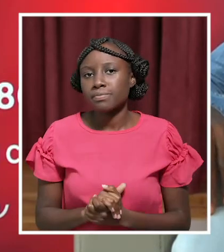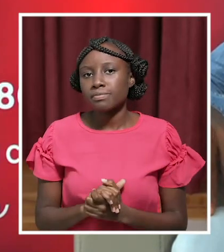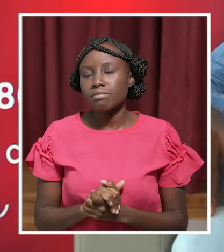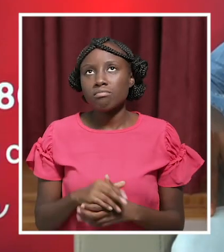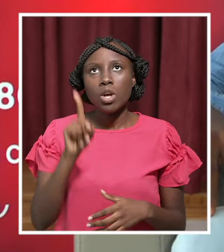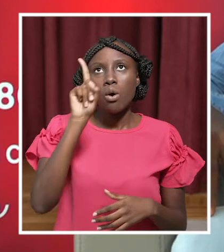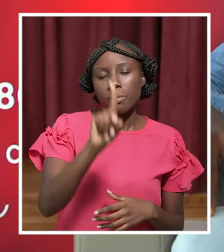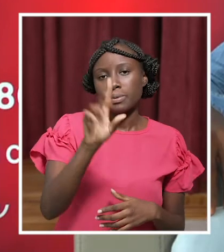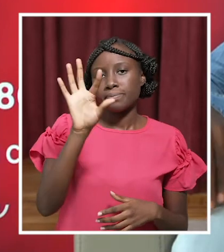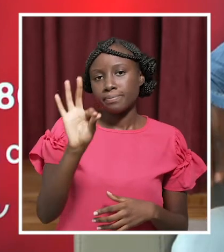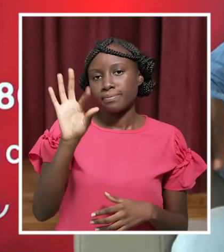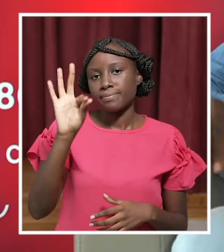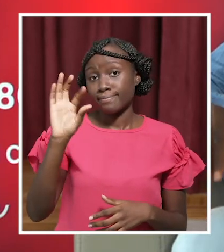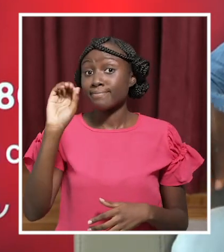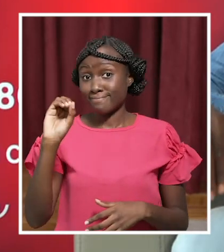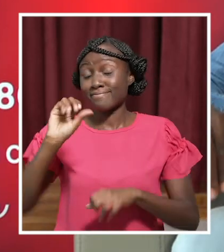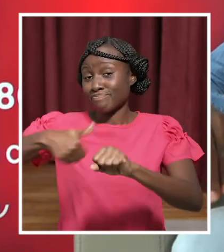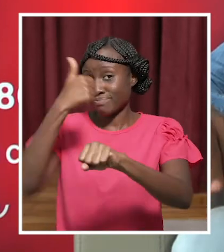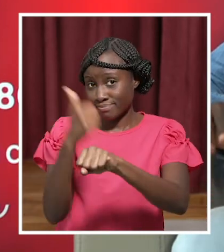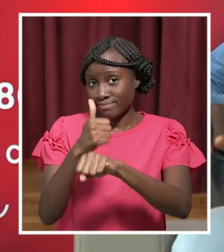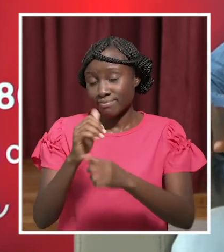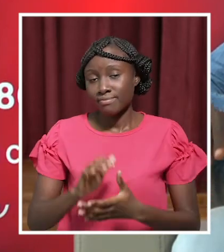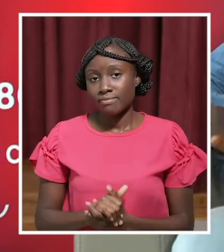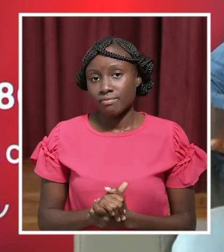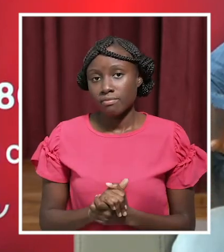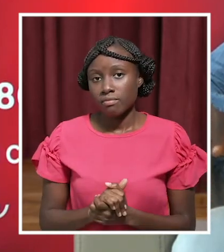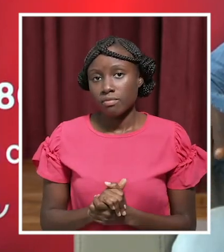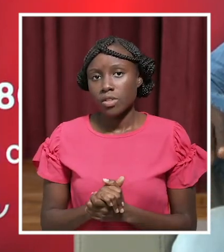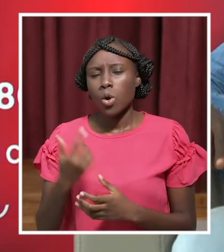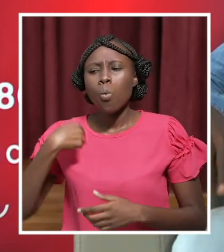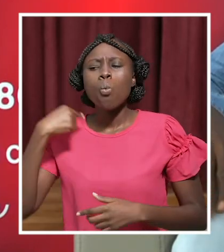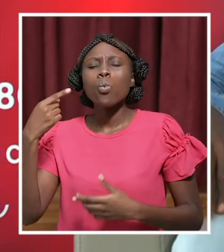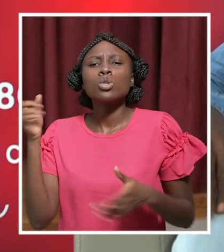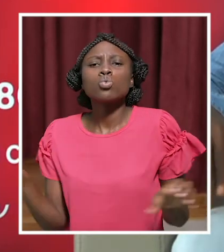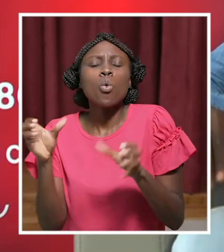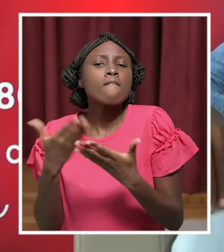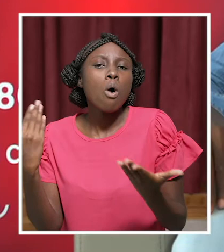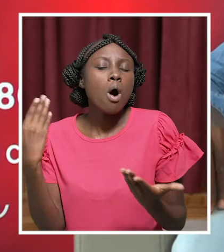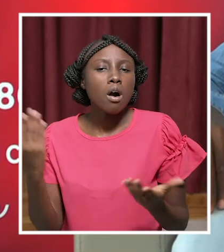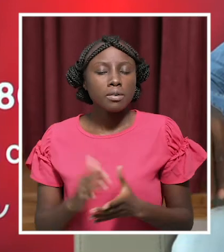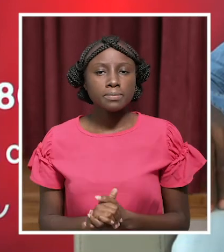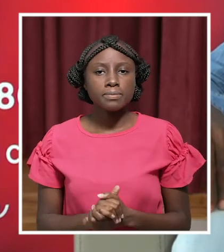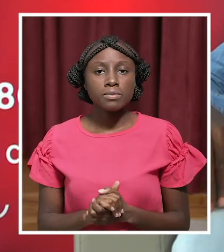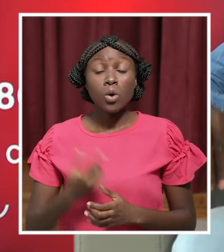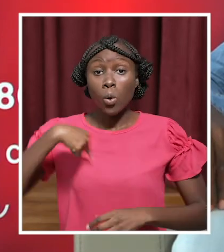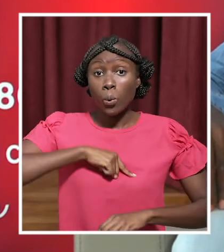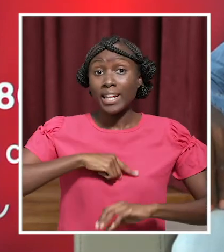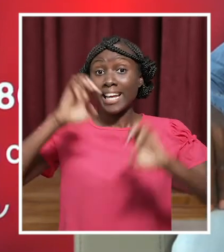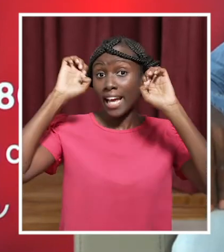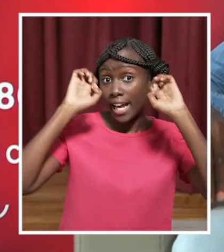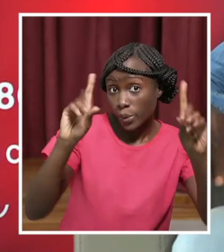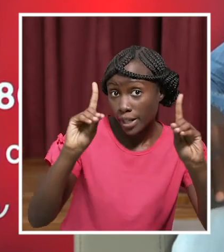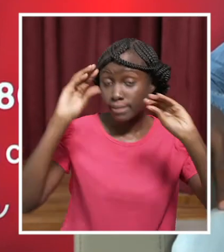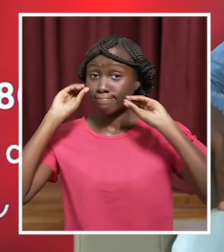since 1990. And one of the key things that they've done, they've behind the scenes been able to educate and